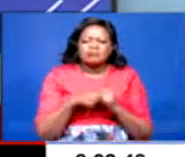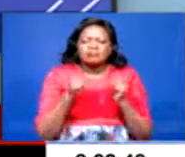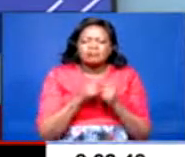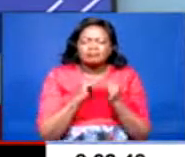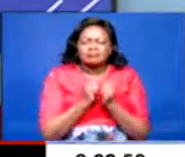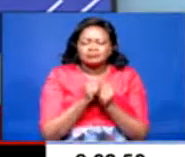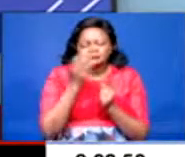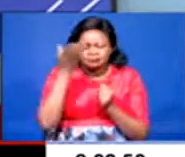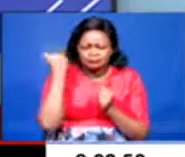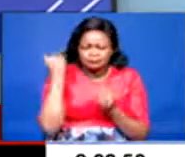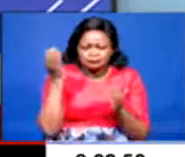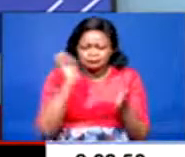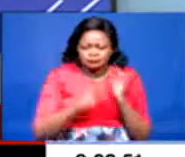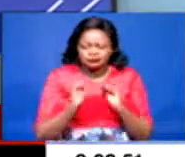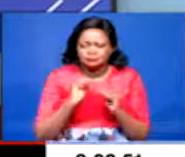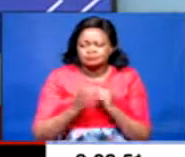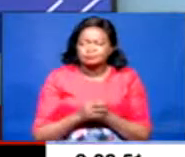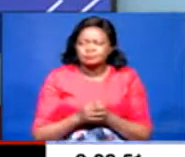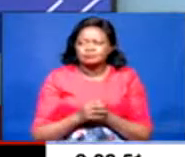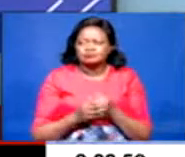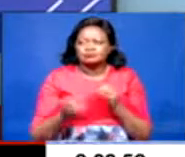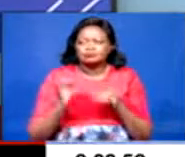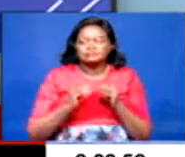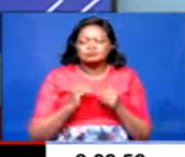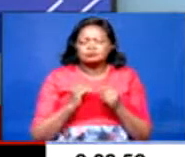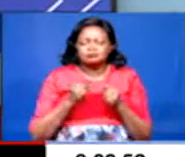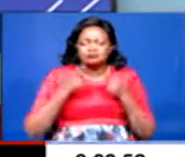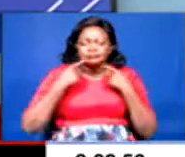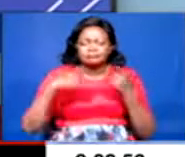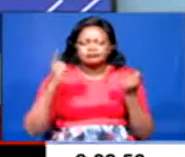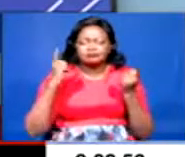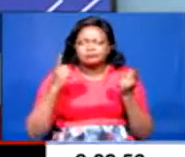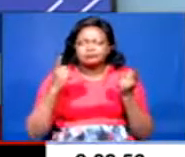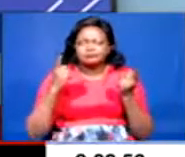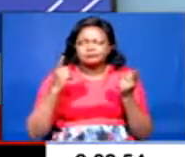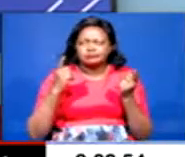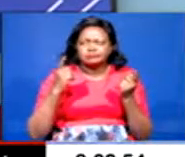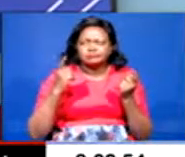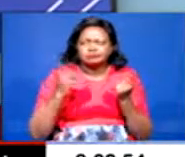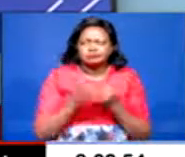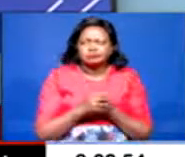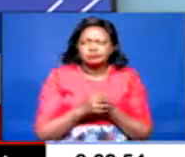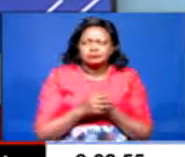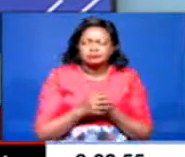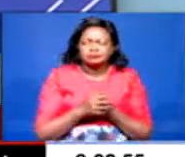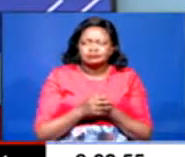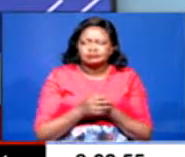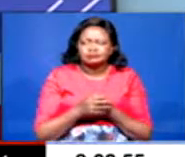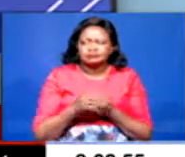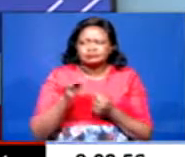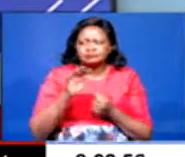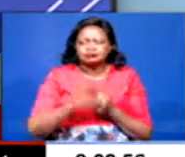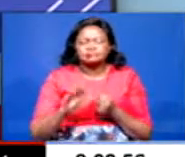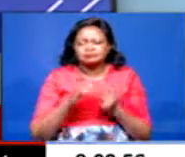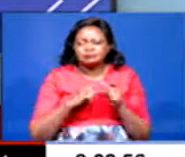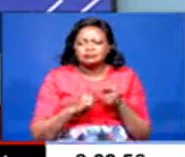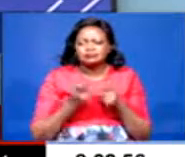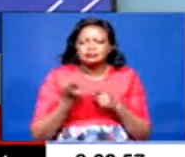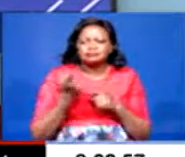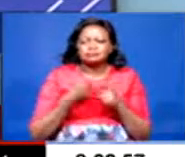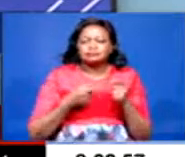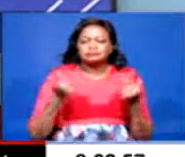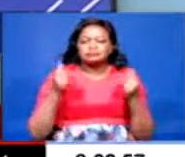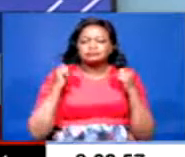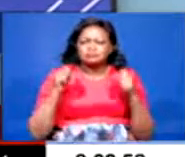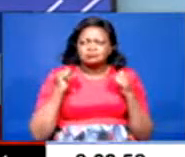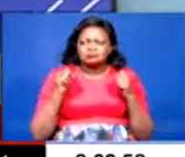election, an election has been declared in a constituency, like I come from Nyamira, and then